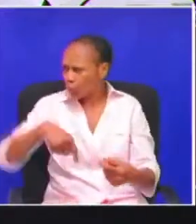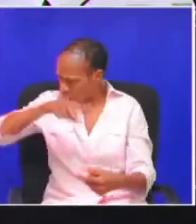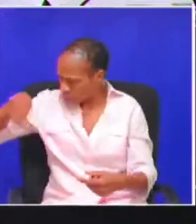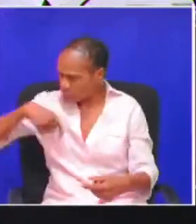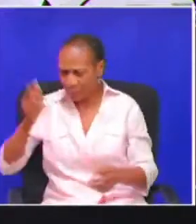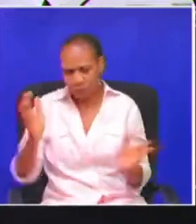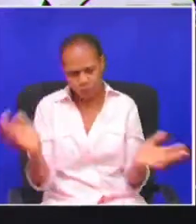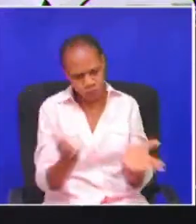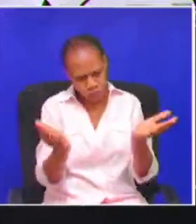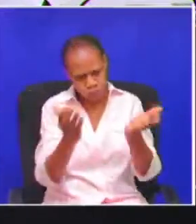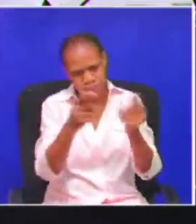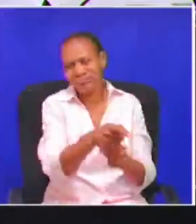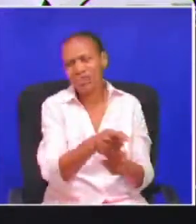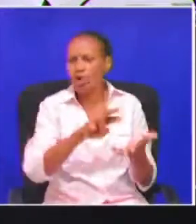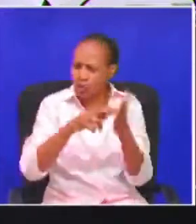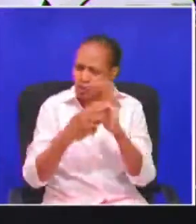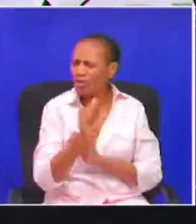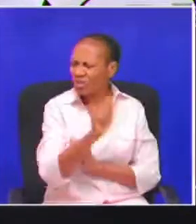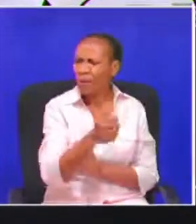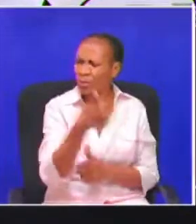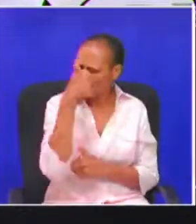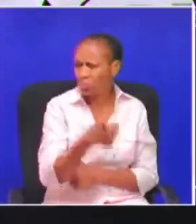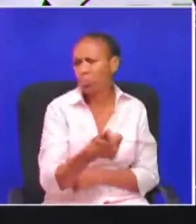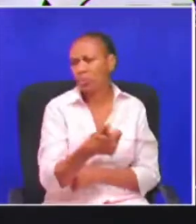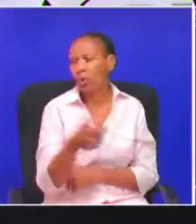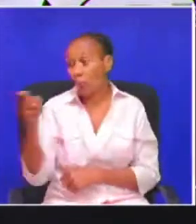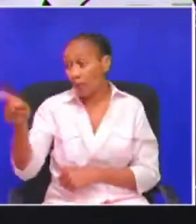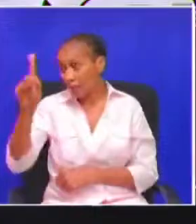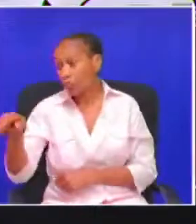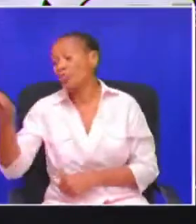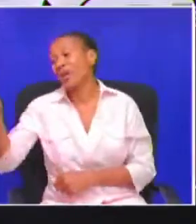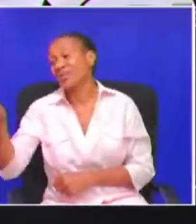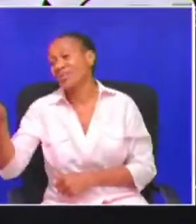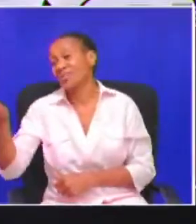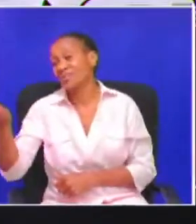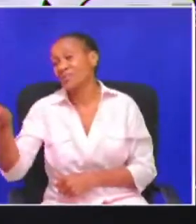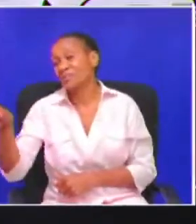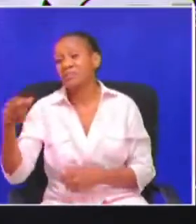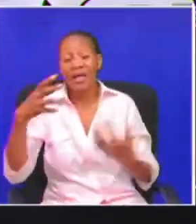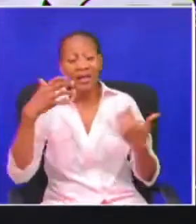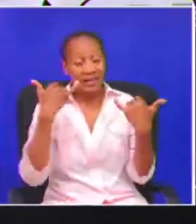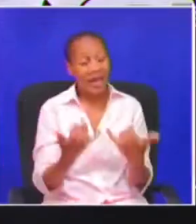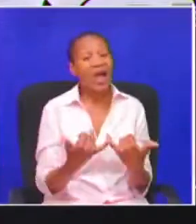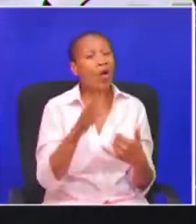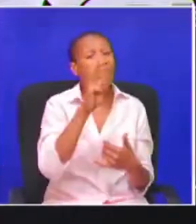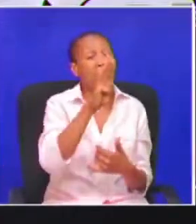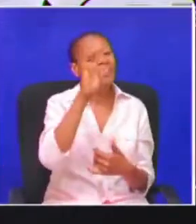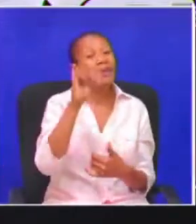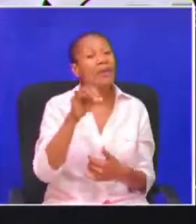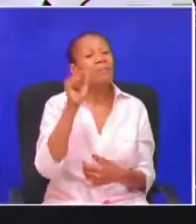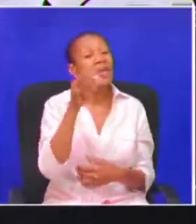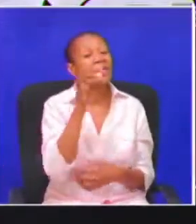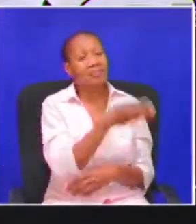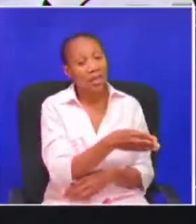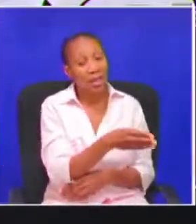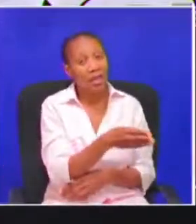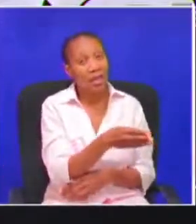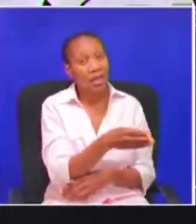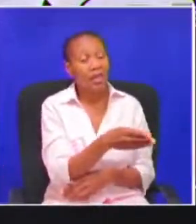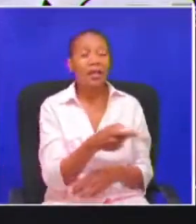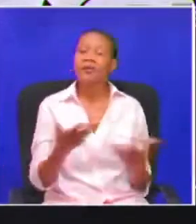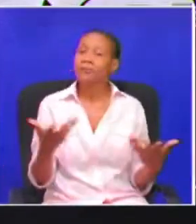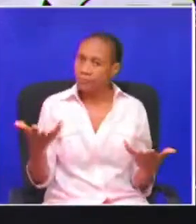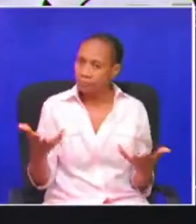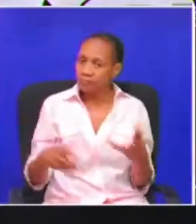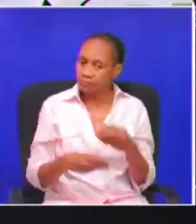critical role. You're absolutely right that having set up the BMA, and let me add, the BMA took